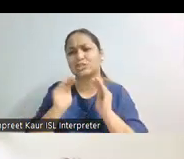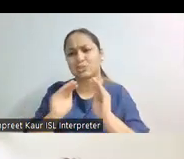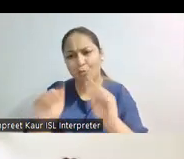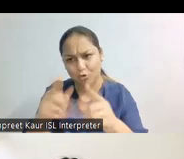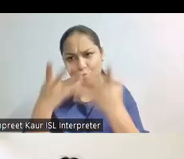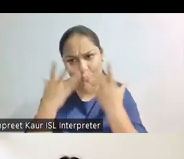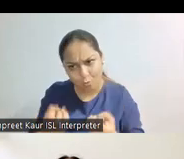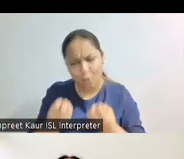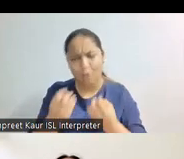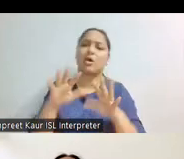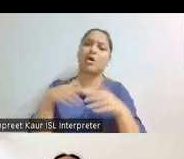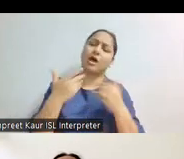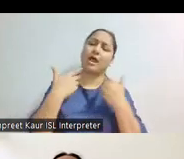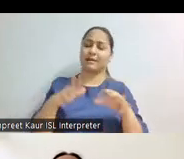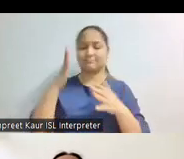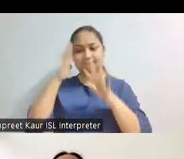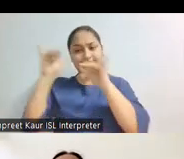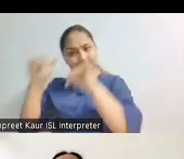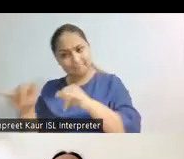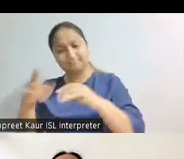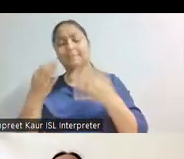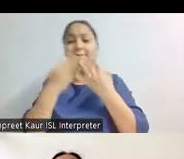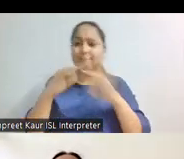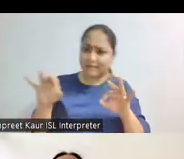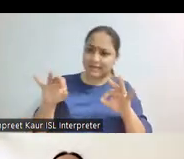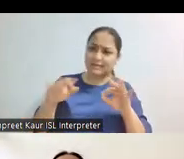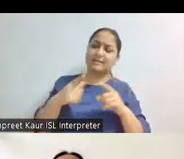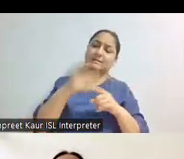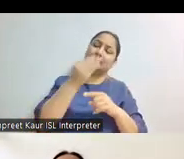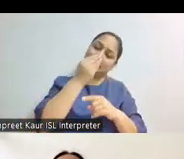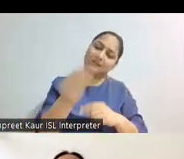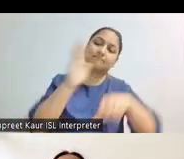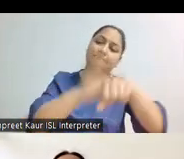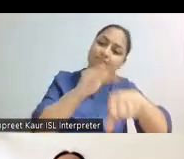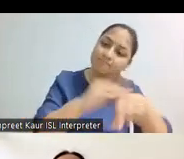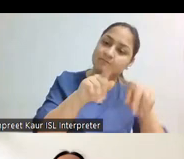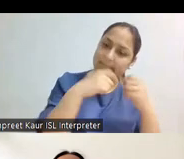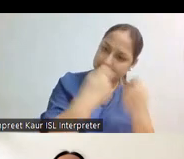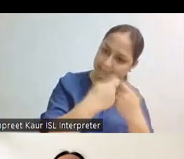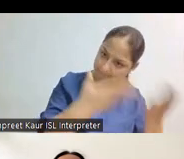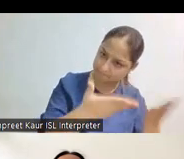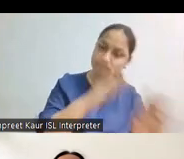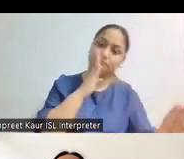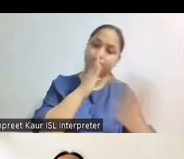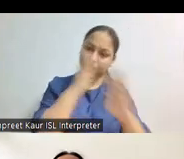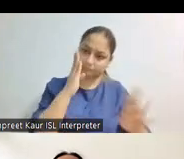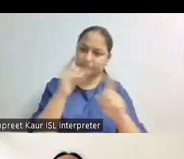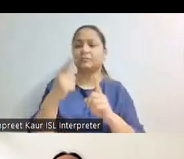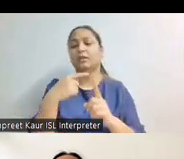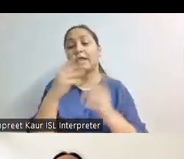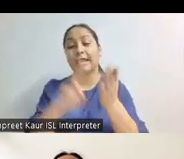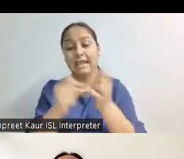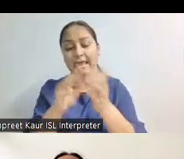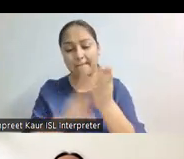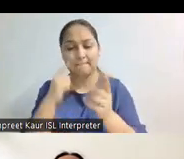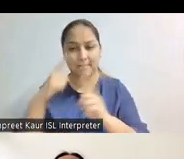any reasonable accommodation needs that you feel are not met, please reach out to our team. You can directly ping Namita ji here,